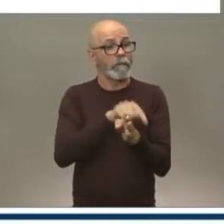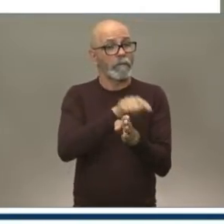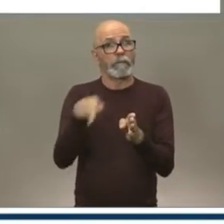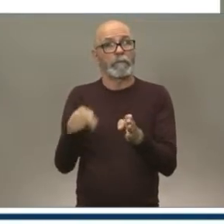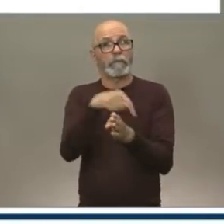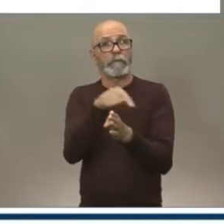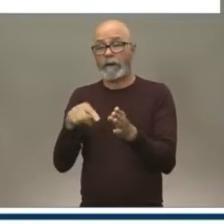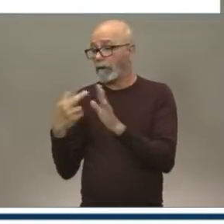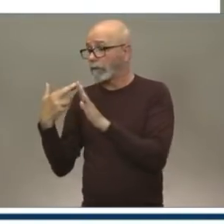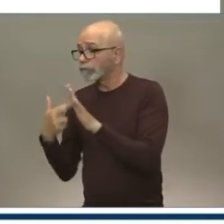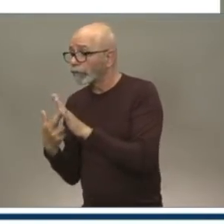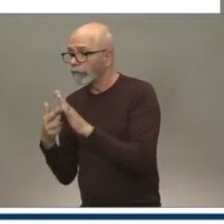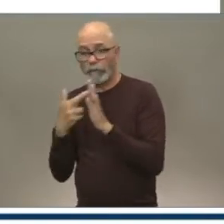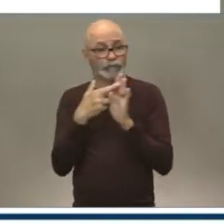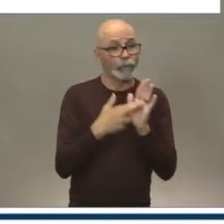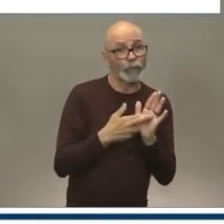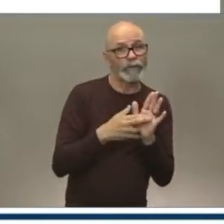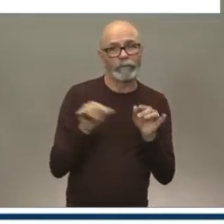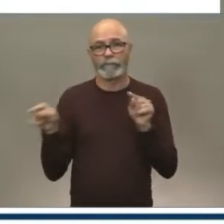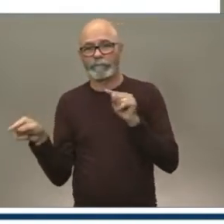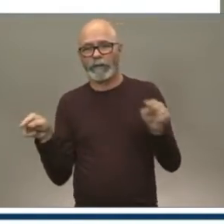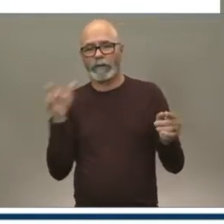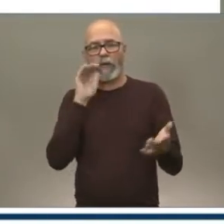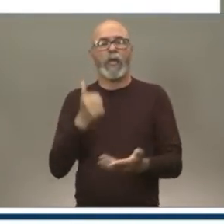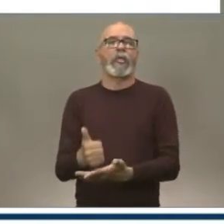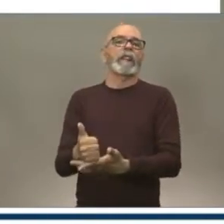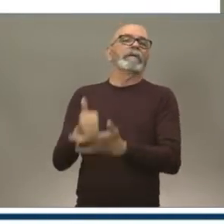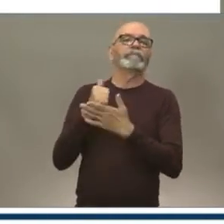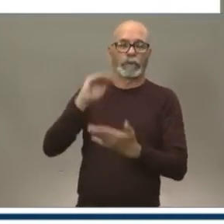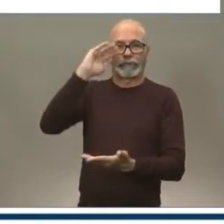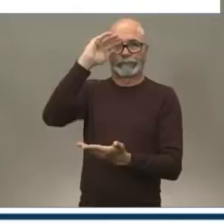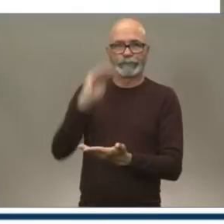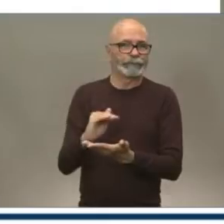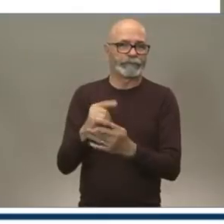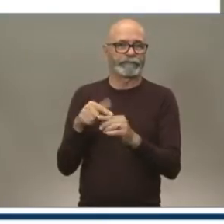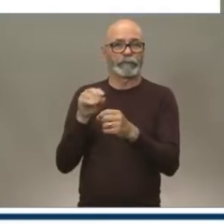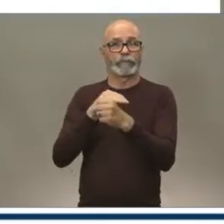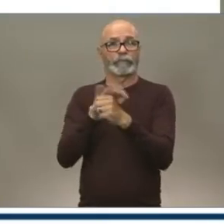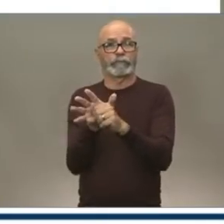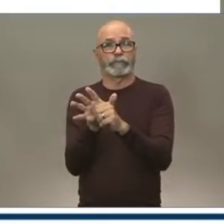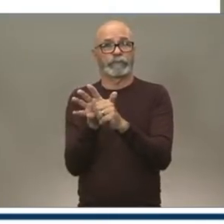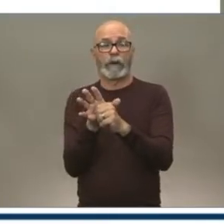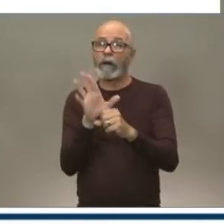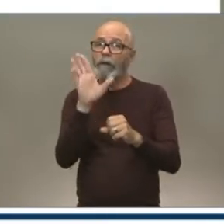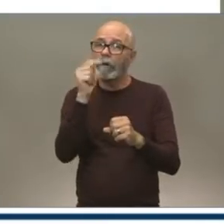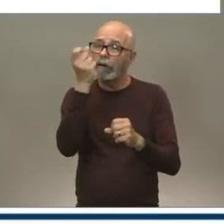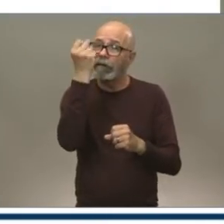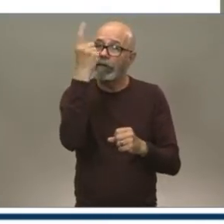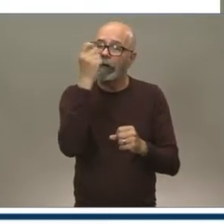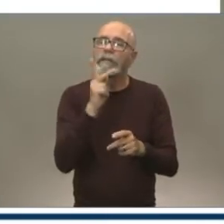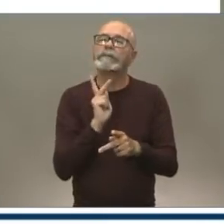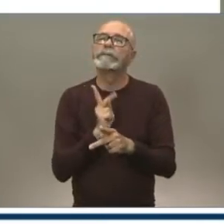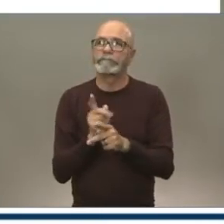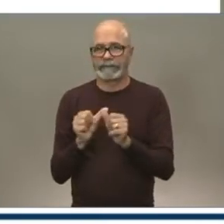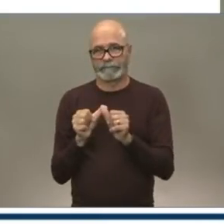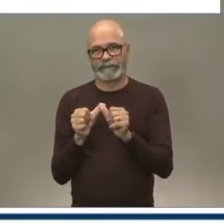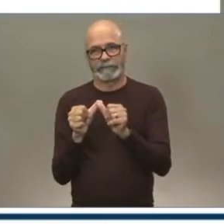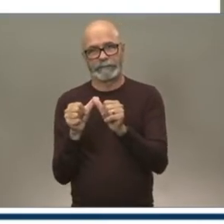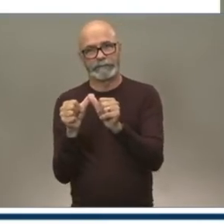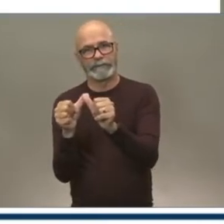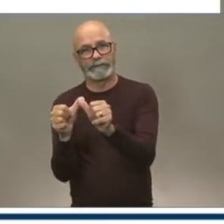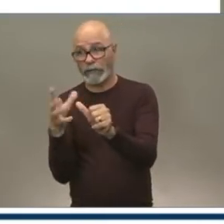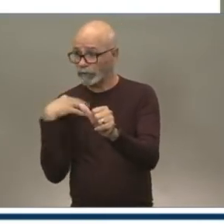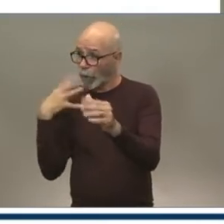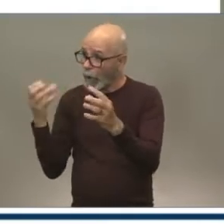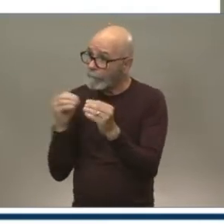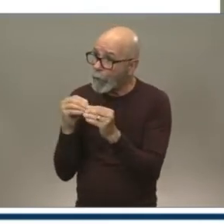restrictions. That's what keeps us safe, but we have to stay fully committed to doing that, because that's what we need, that to keep us safe for